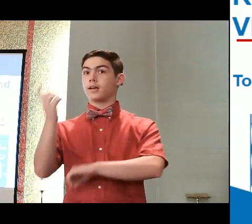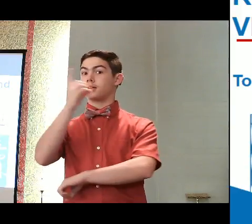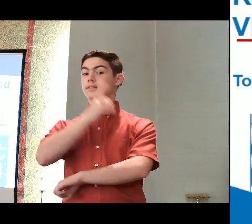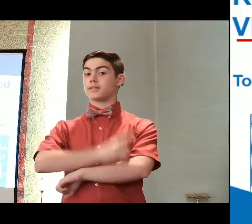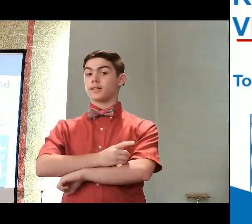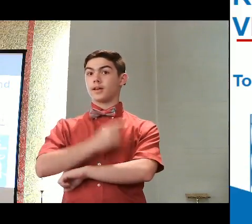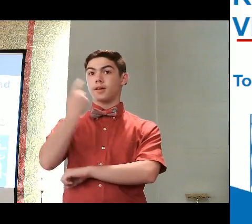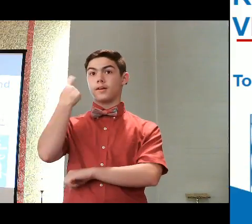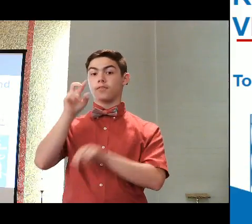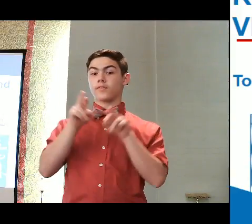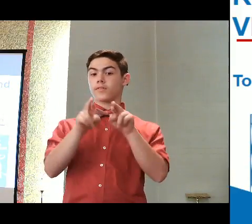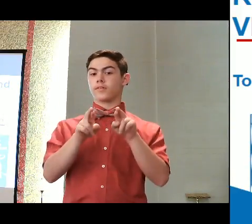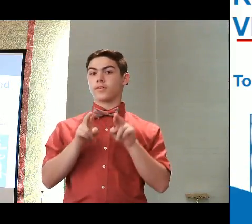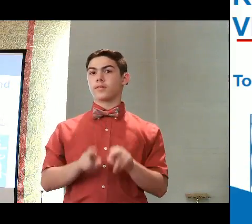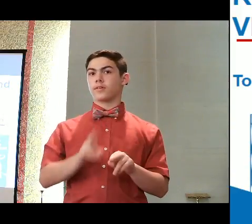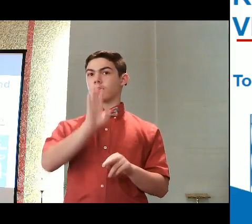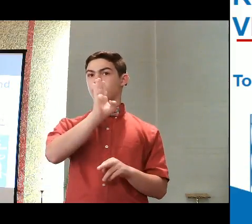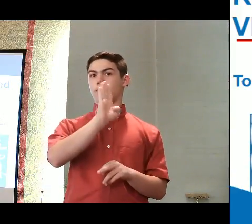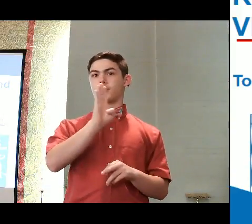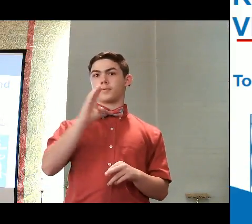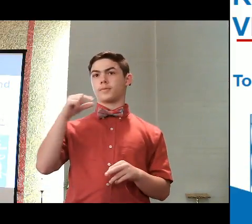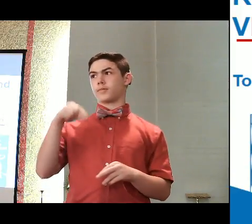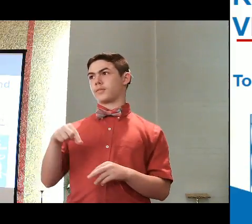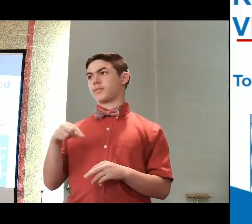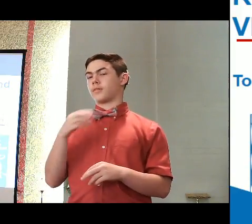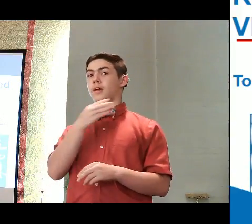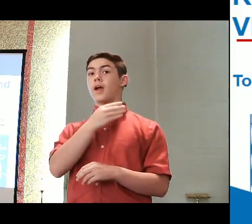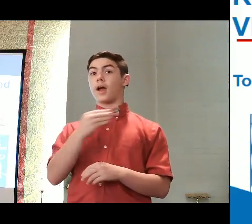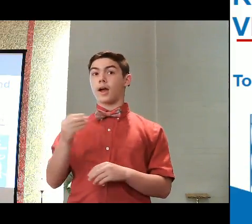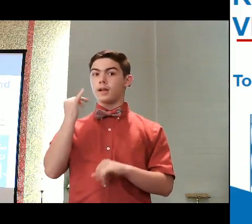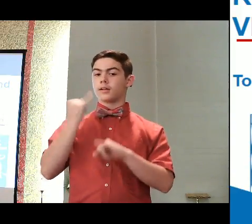Today is the last day to sign up. Today's the last day to get your t-shirts.